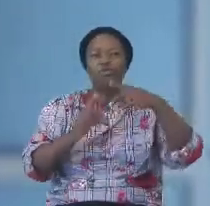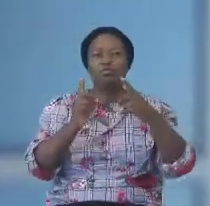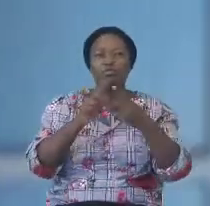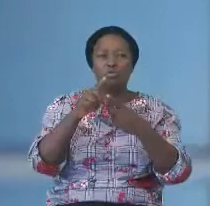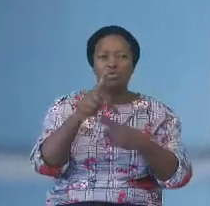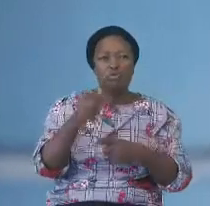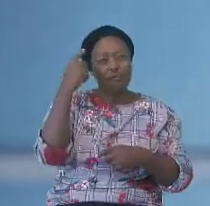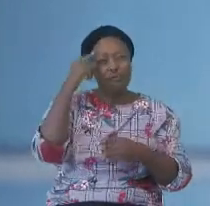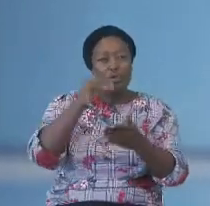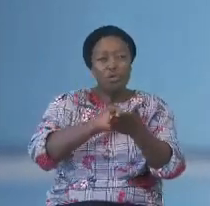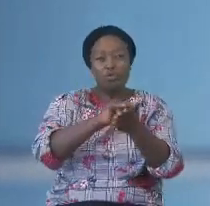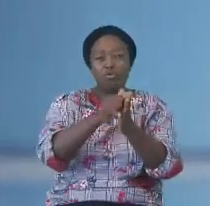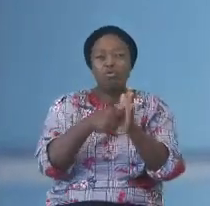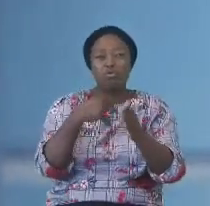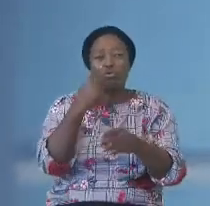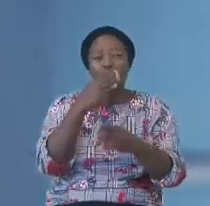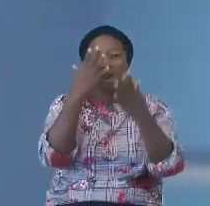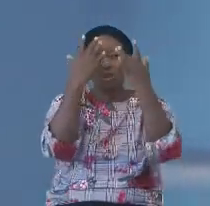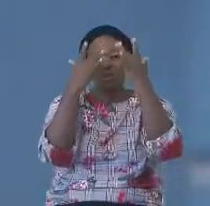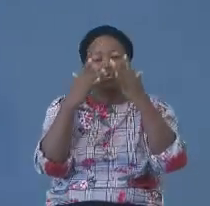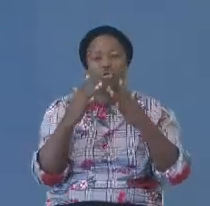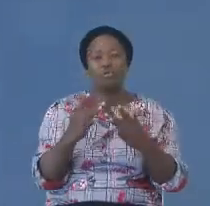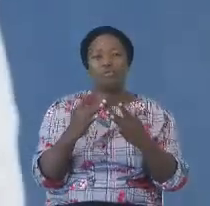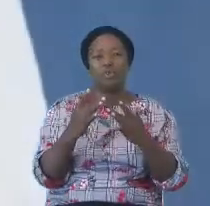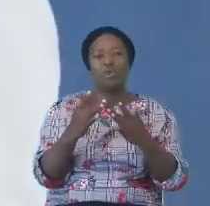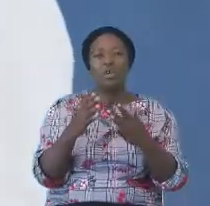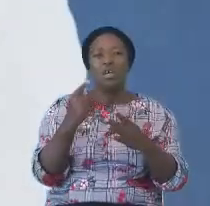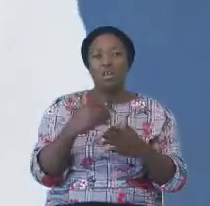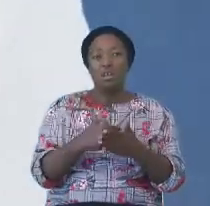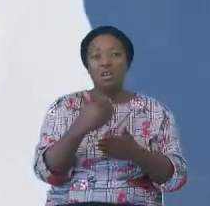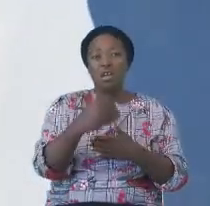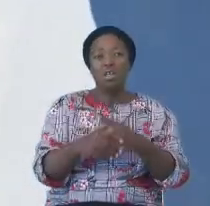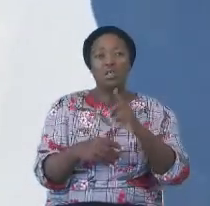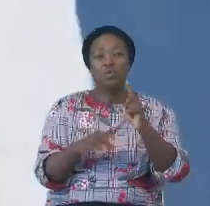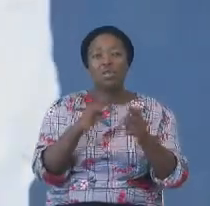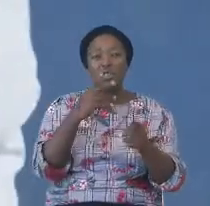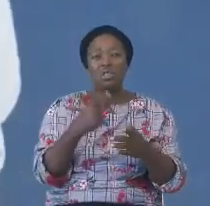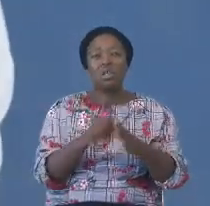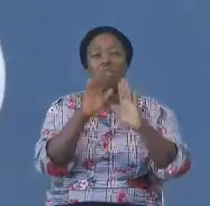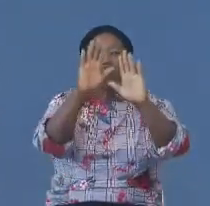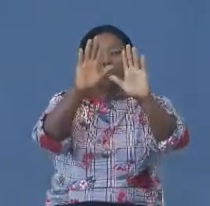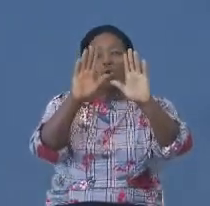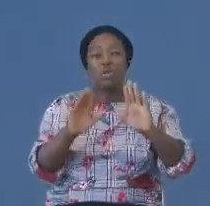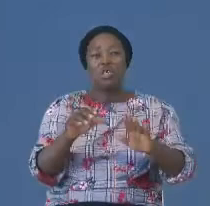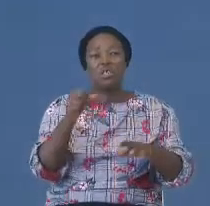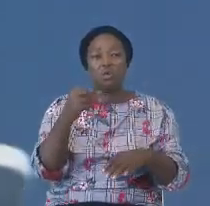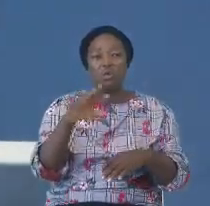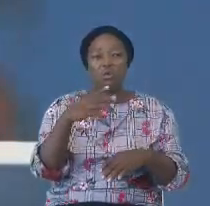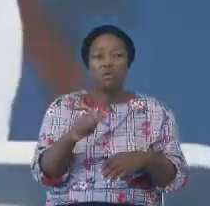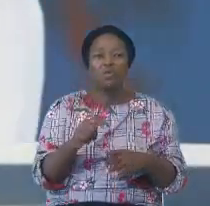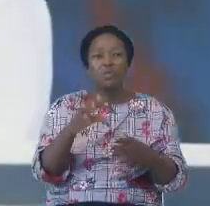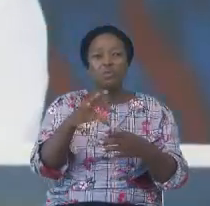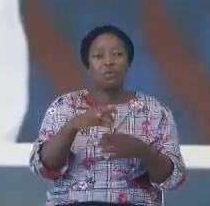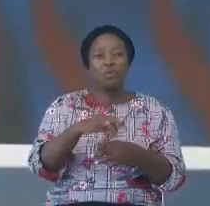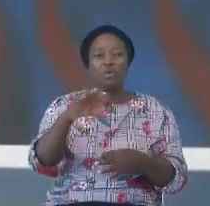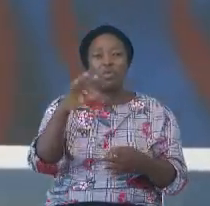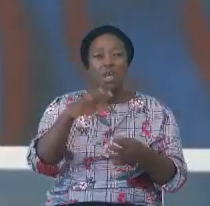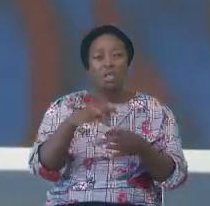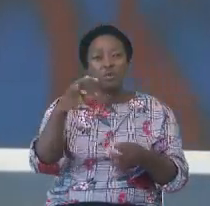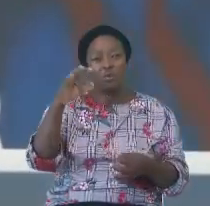is bringing solace and comfort to you for those who are sorrowful. The next one, the wonder